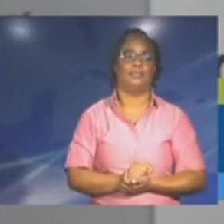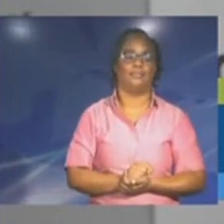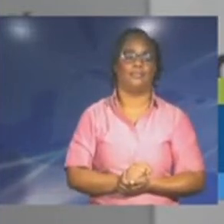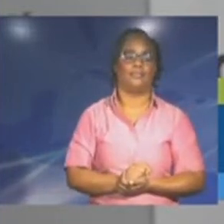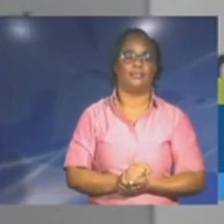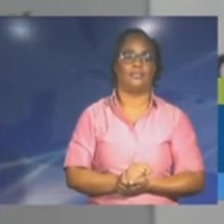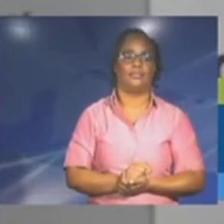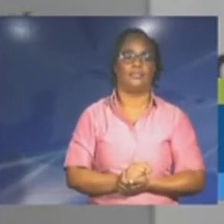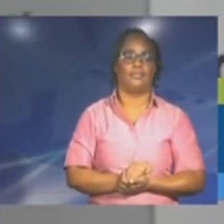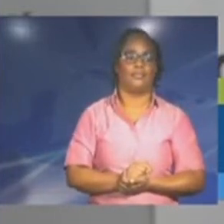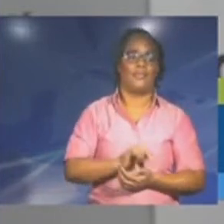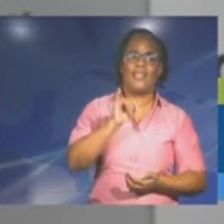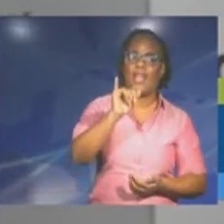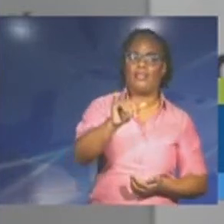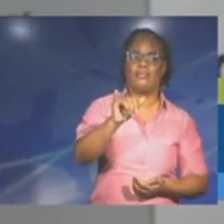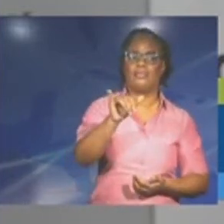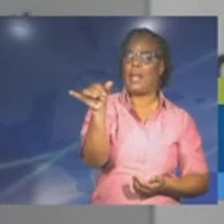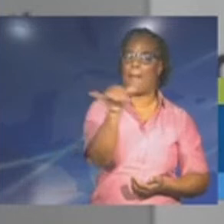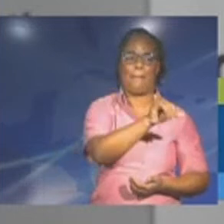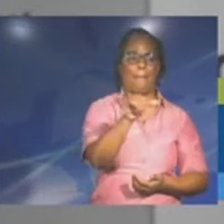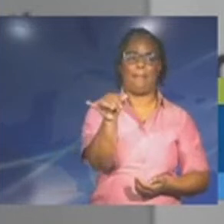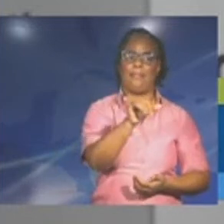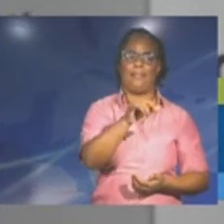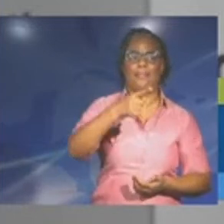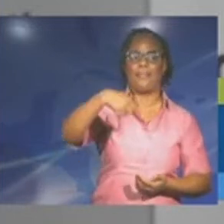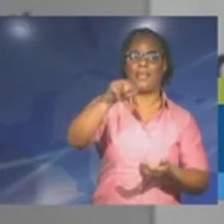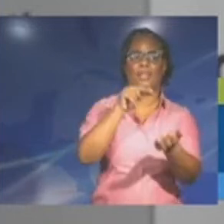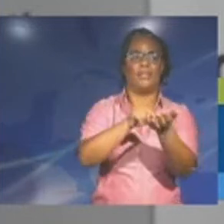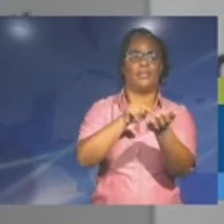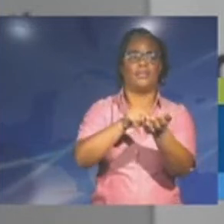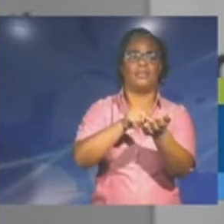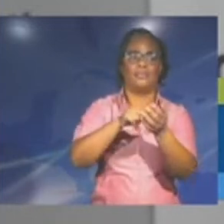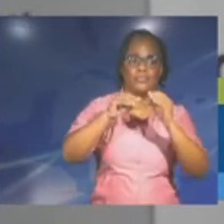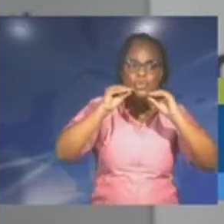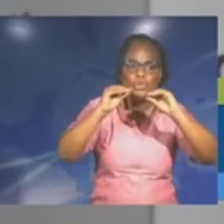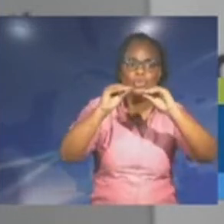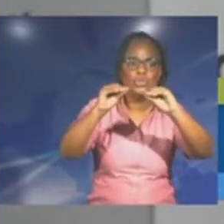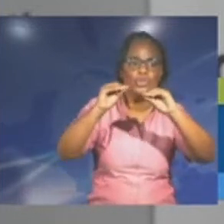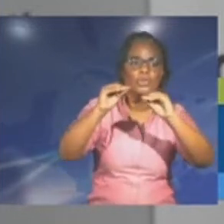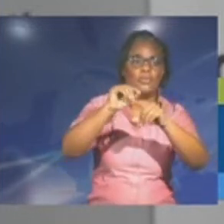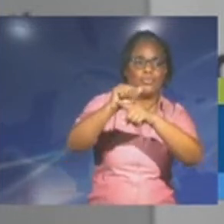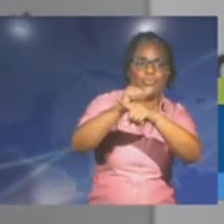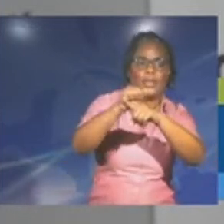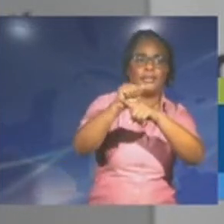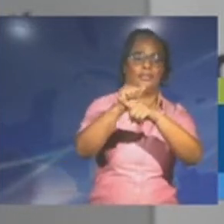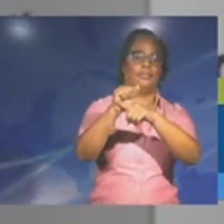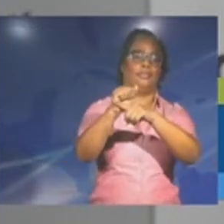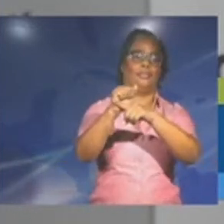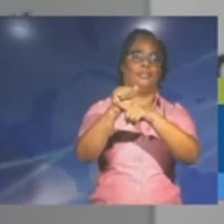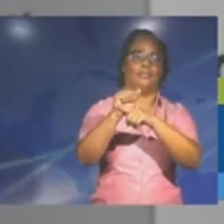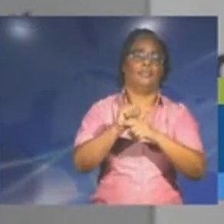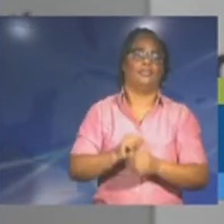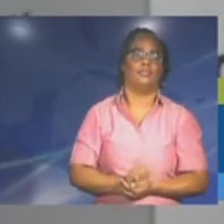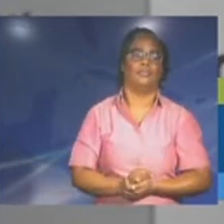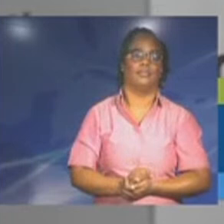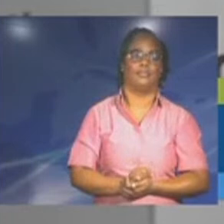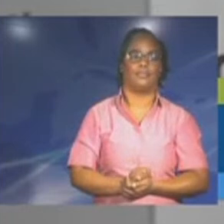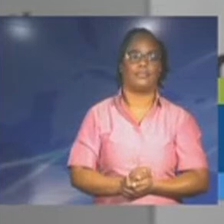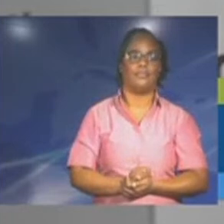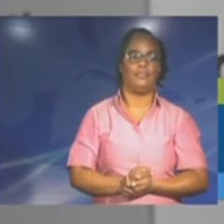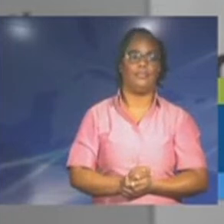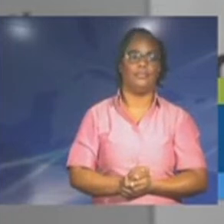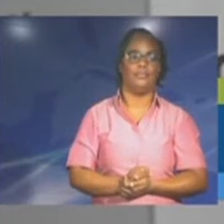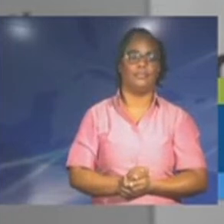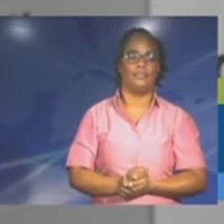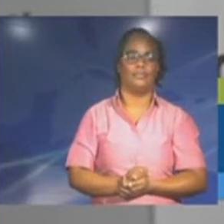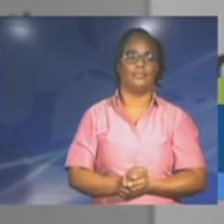more or less the same. The nurses have been prepped and trained accordingly. So that the last part was what? It was training.